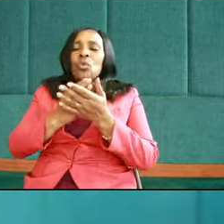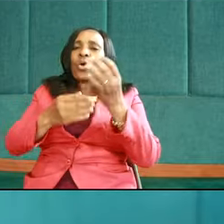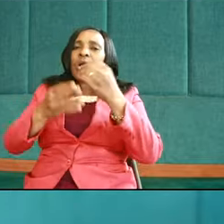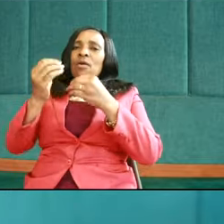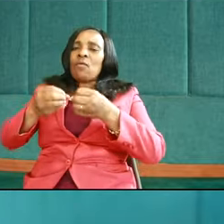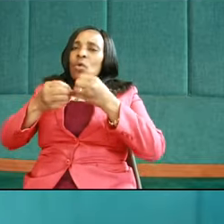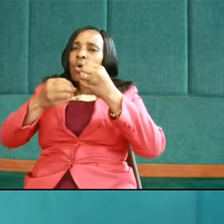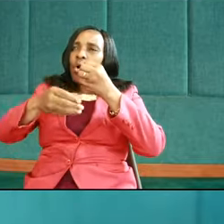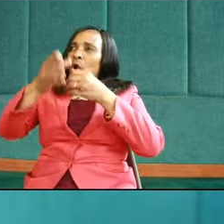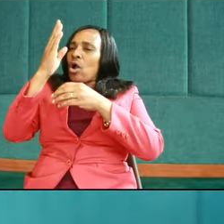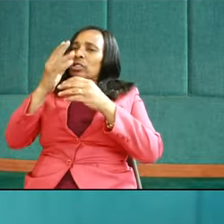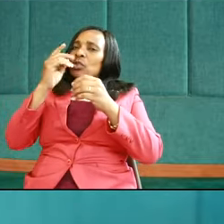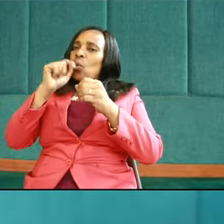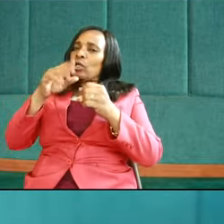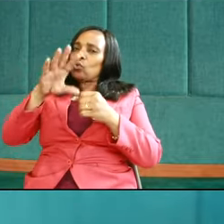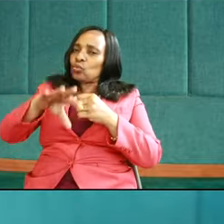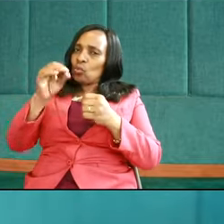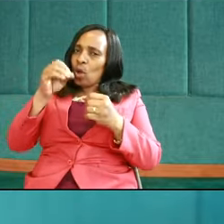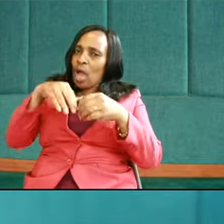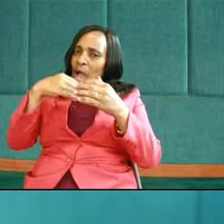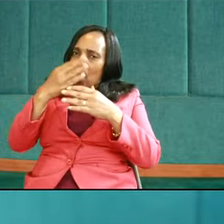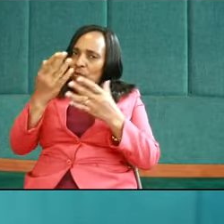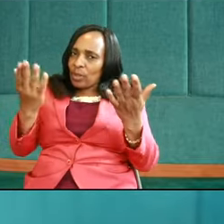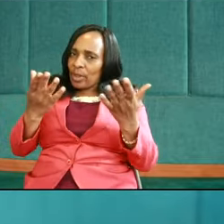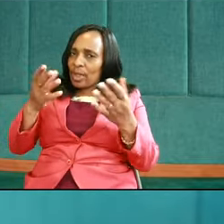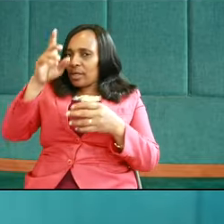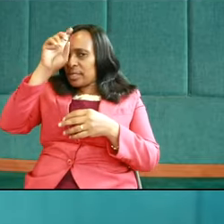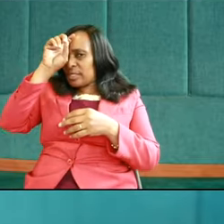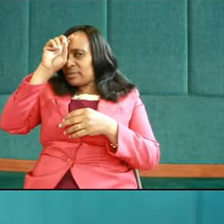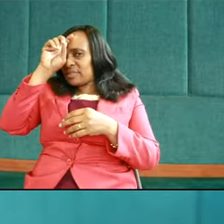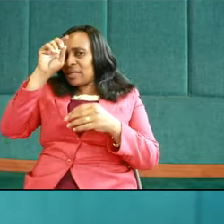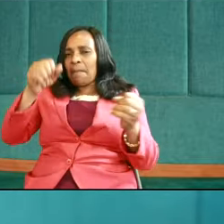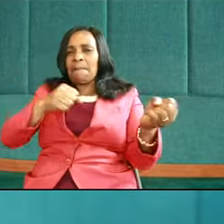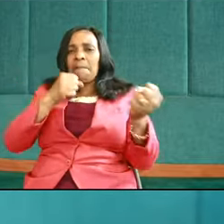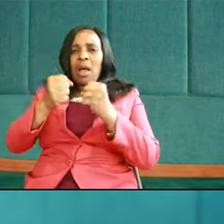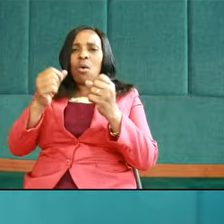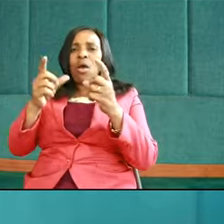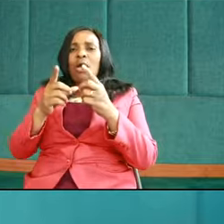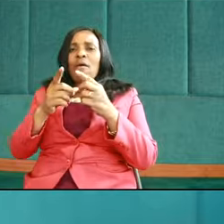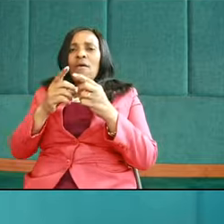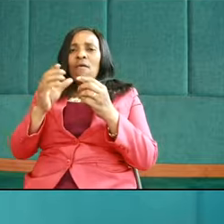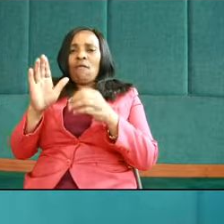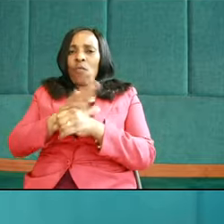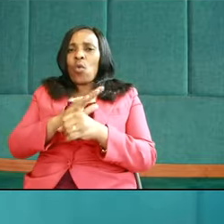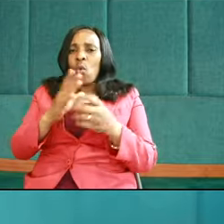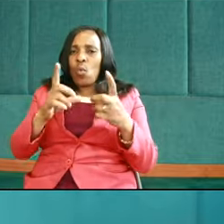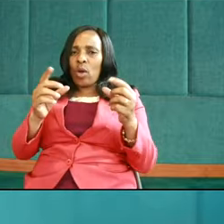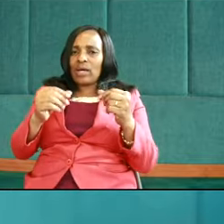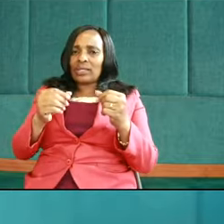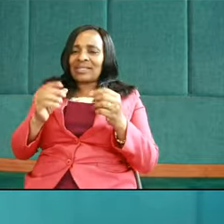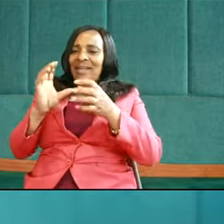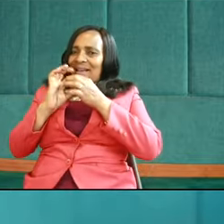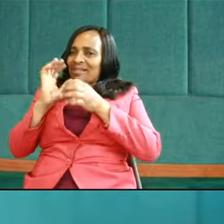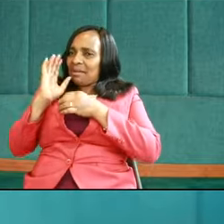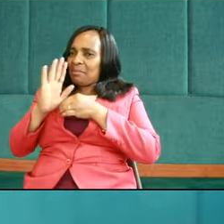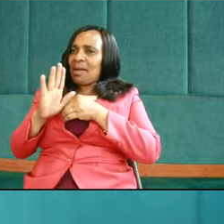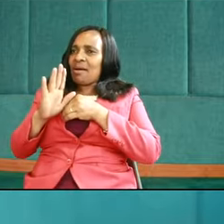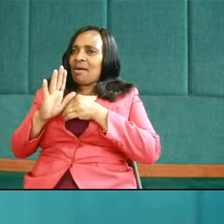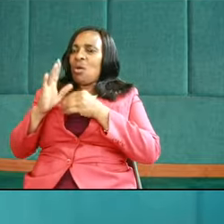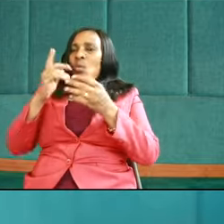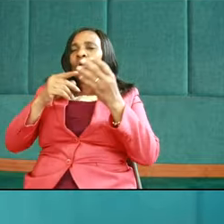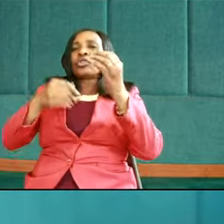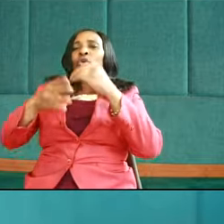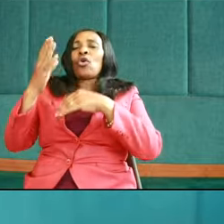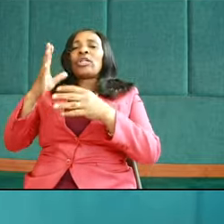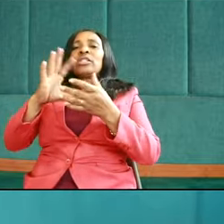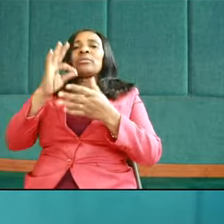are the ones who took you out of Egypt. So that's a very powerful statement, because that's tapping into their culture and tapping into what God